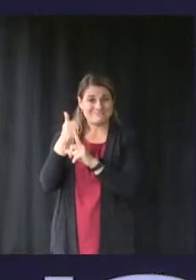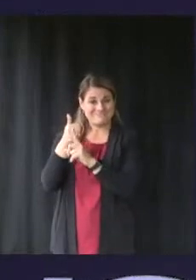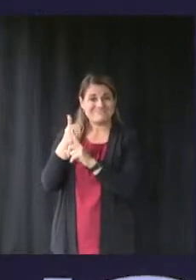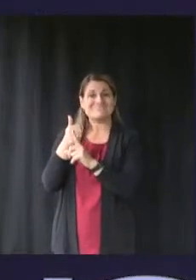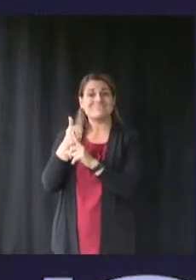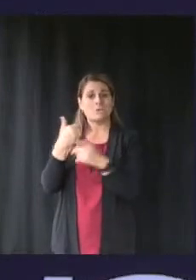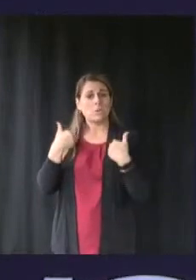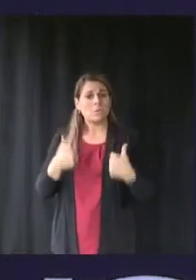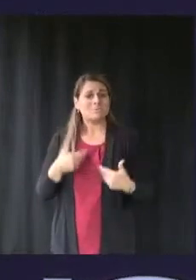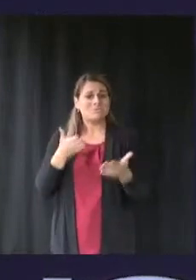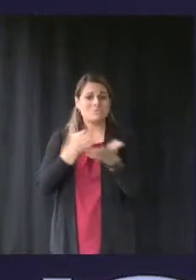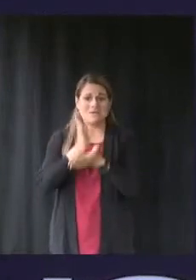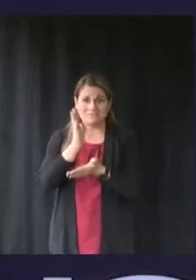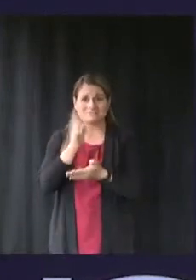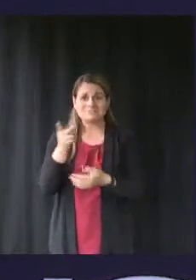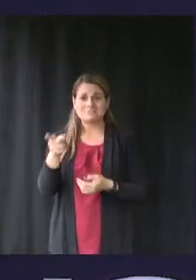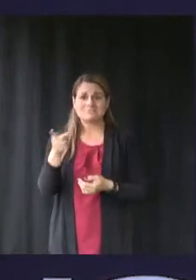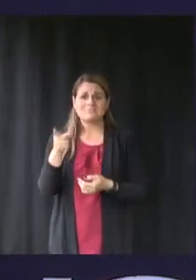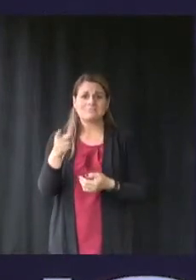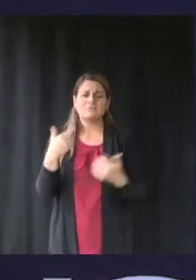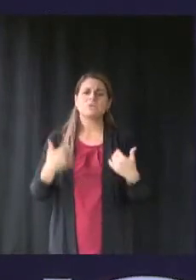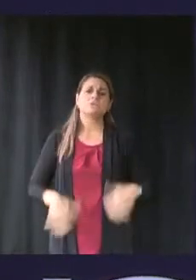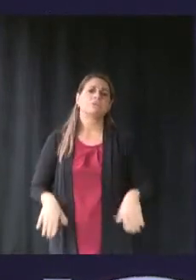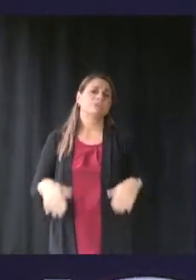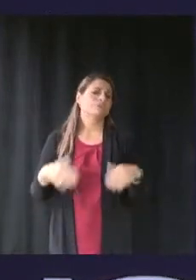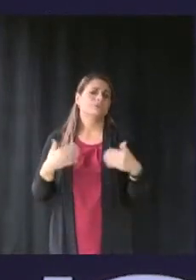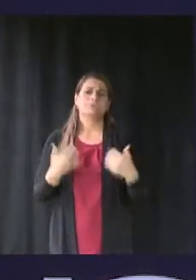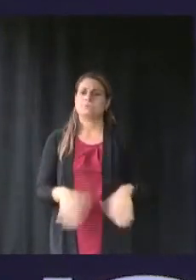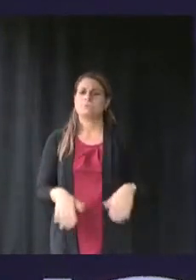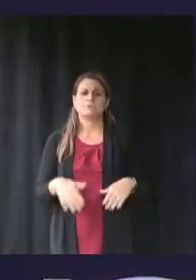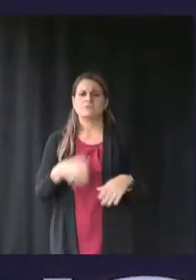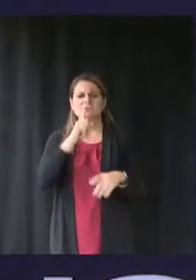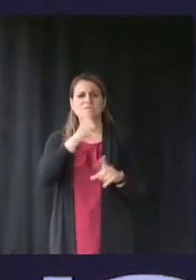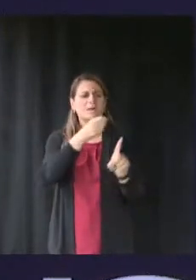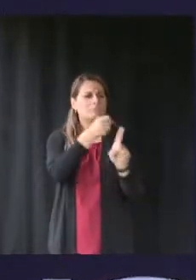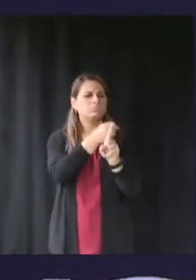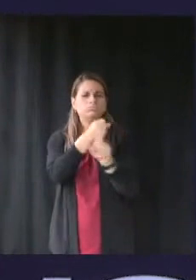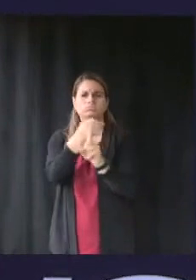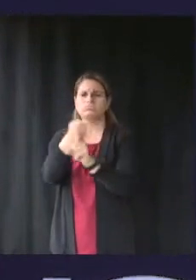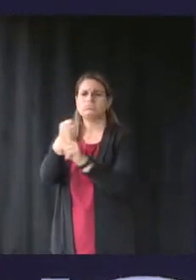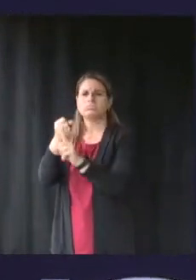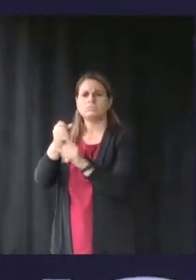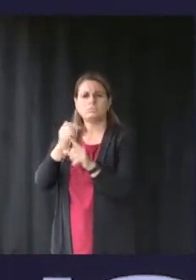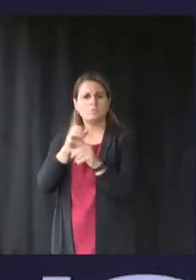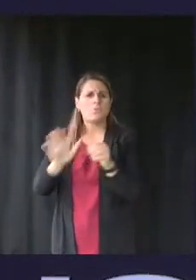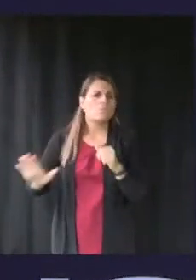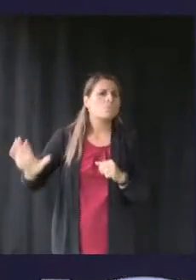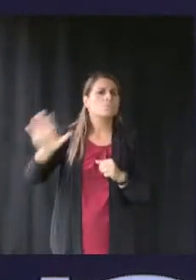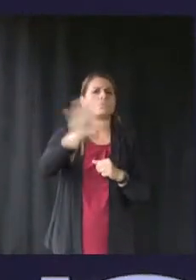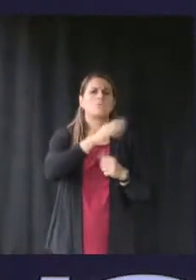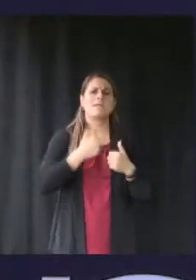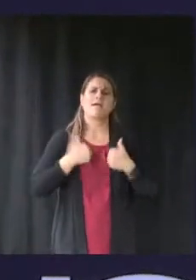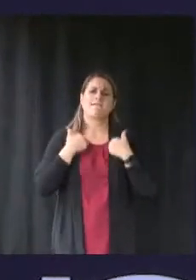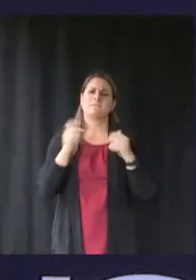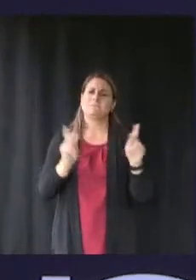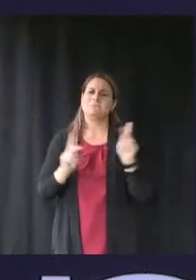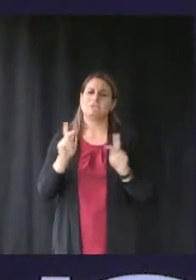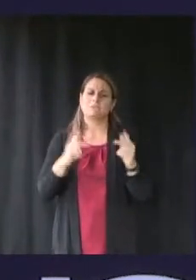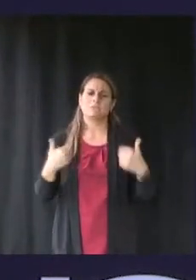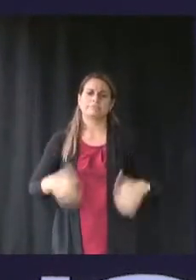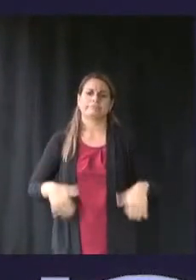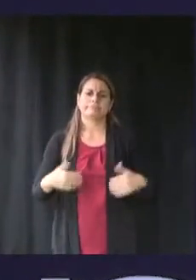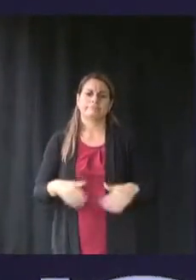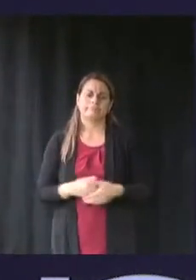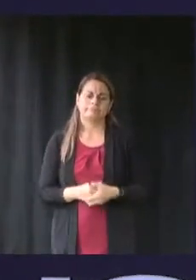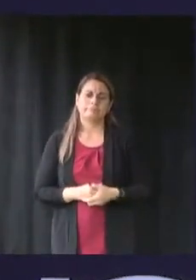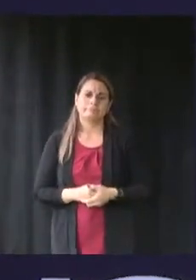understanding is making a real and immediate impact for all young people today. Well, you know, I think